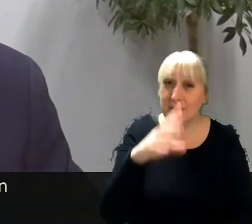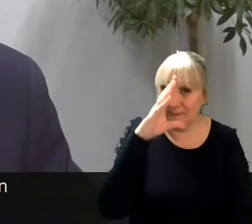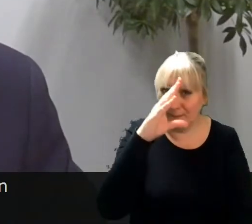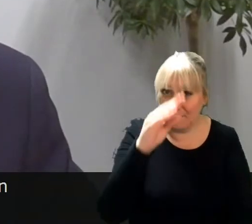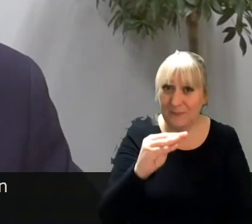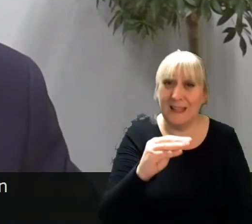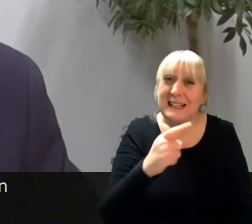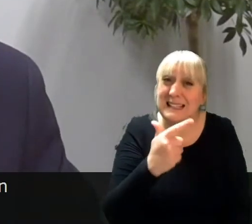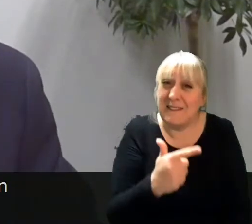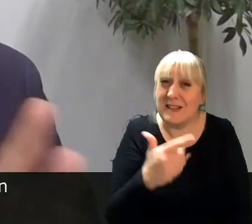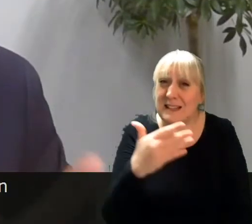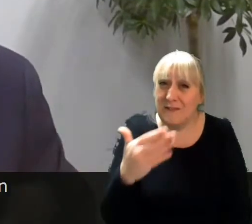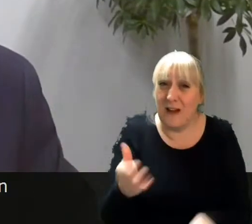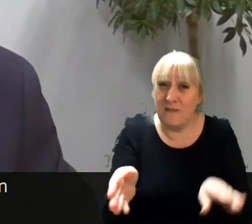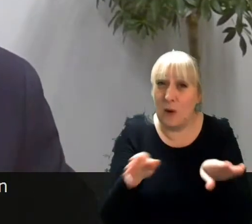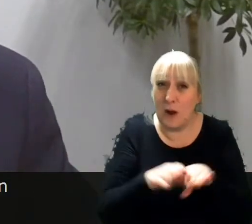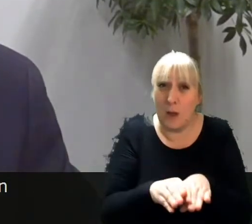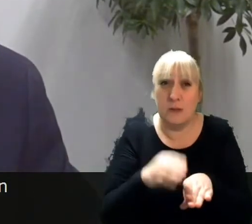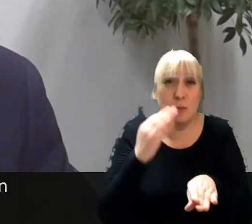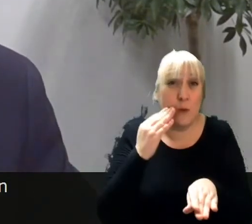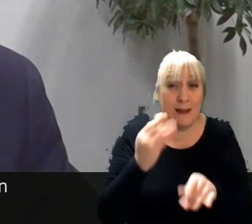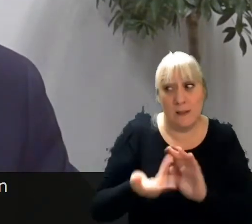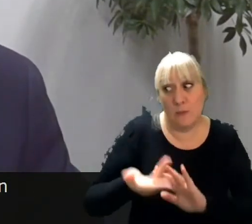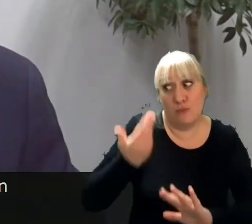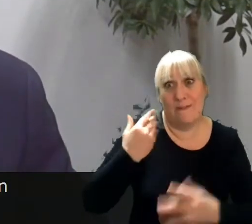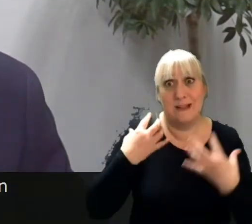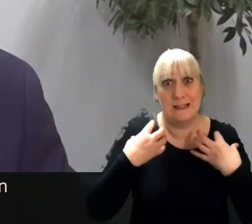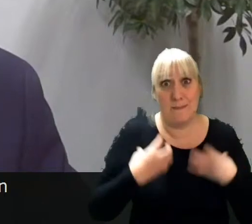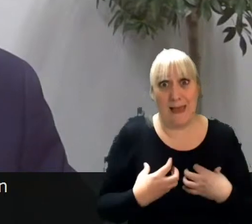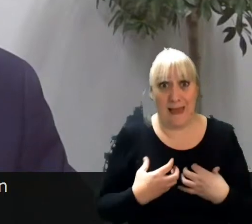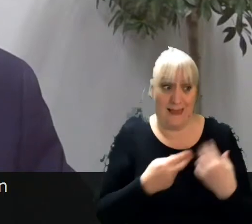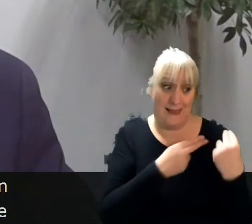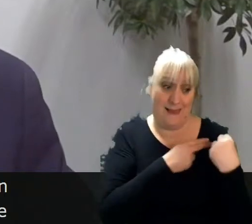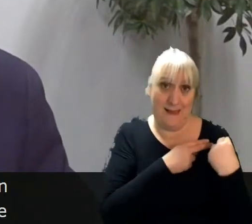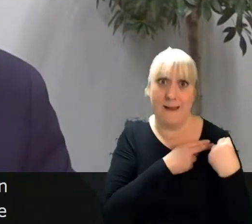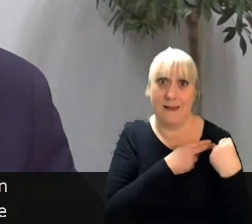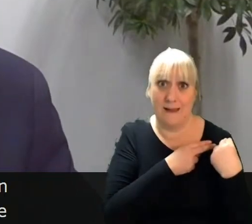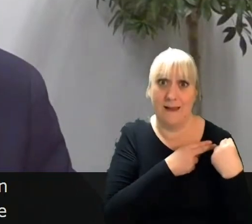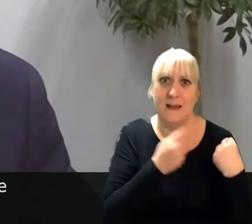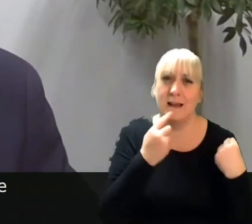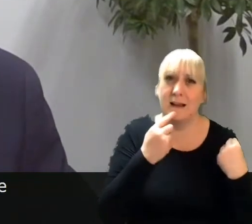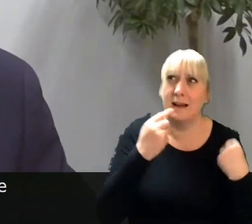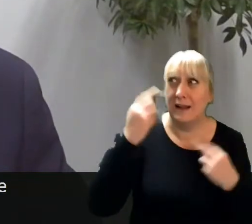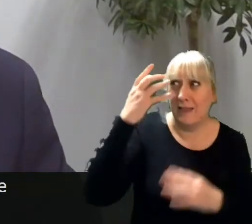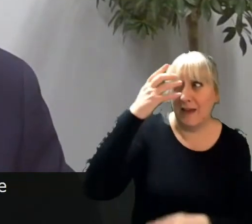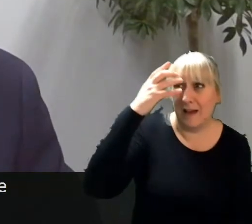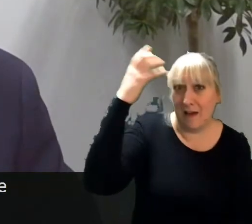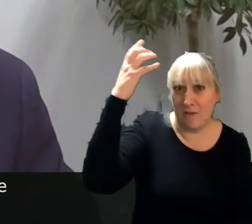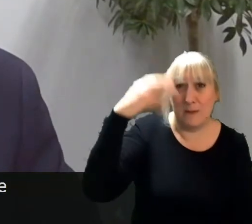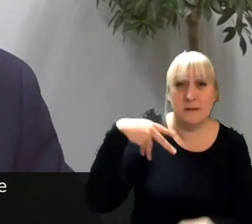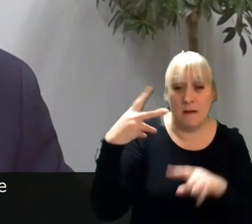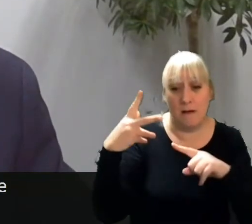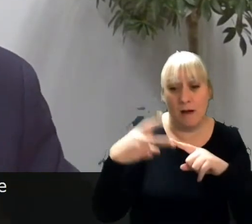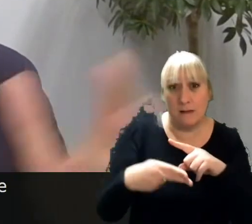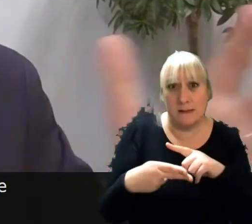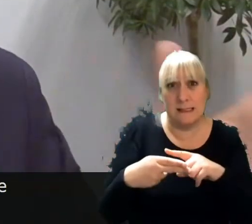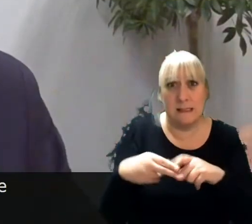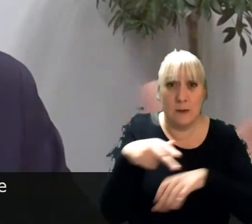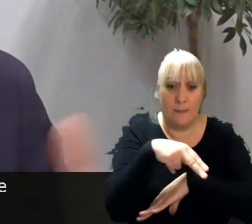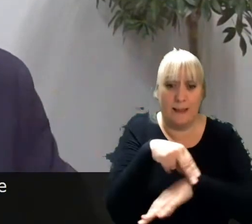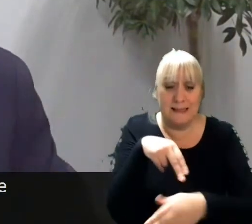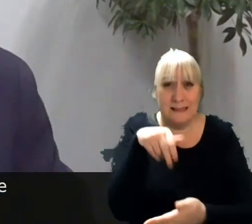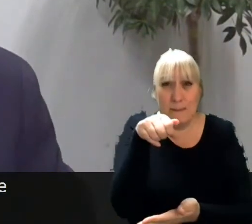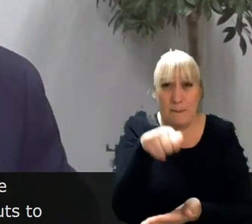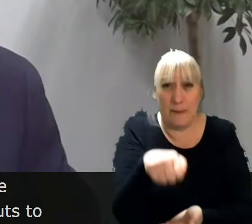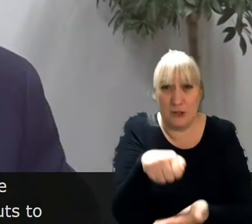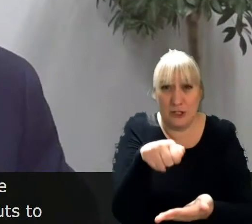of the previous mayor, for the simple reason the government's been making massive cuts to the Met Police budget since 2010. Across the